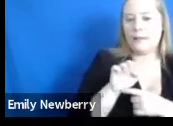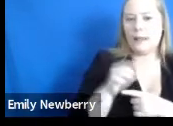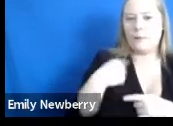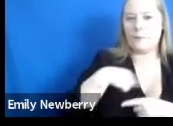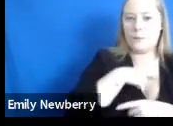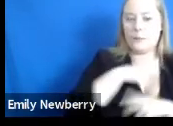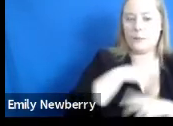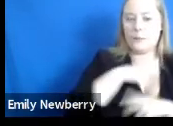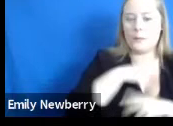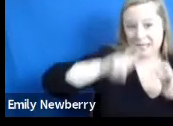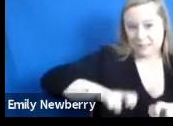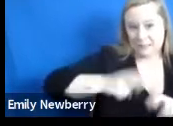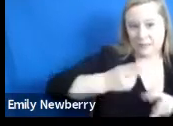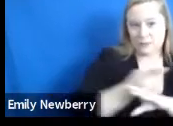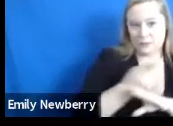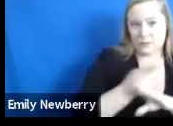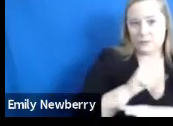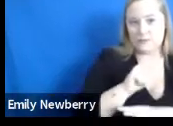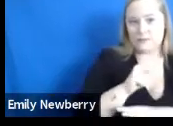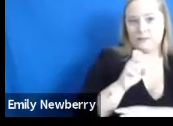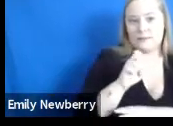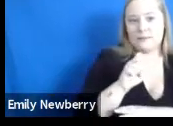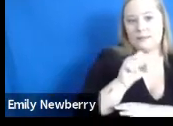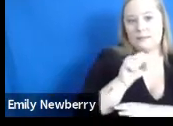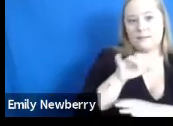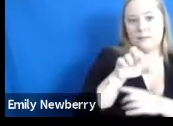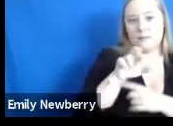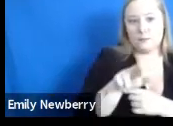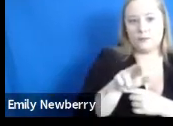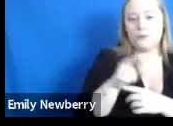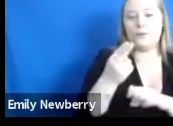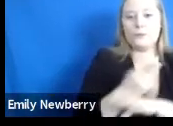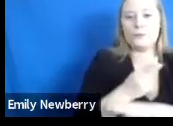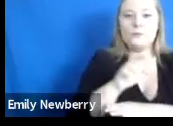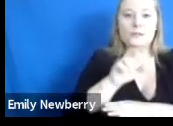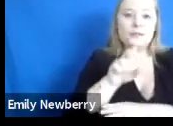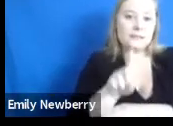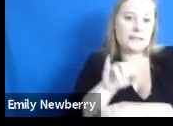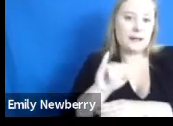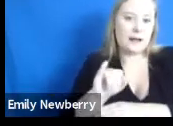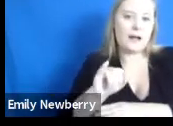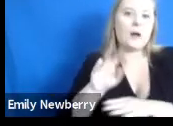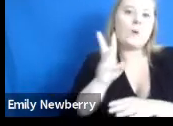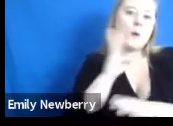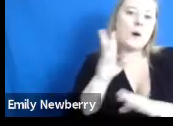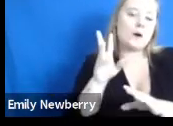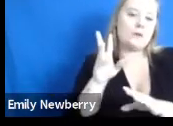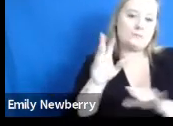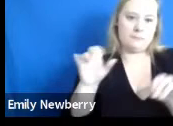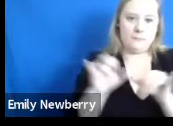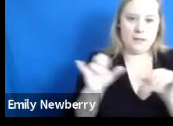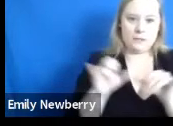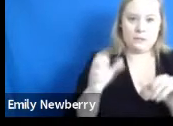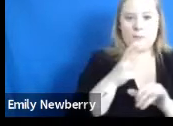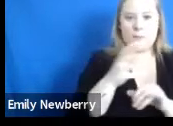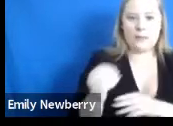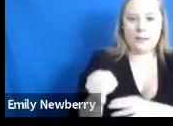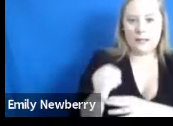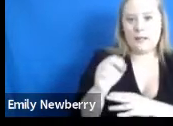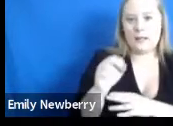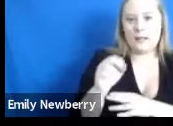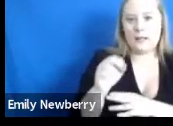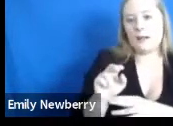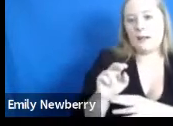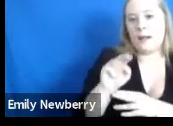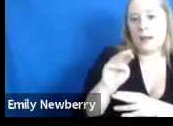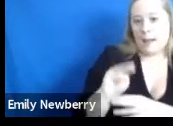analyzed those using the Tessier's method, basically using DI water to measure the water-soluble fraction and magnesium chloride to analyze